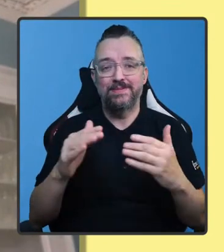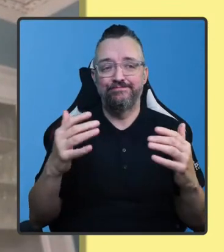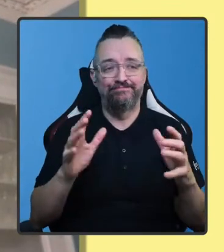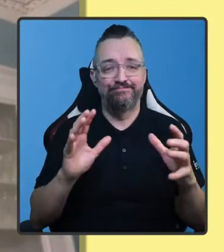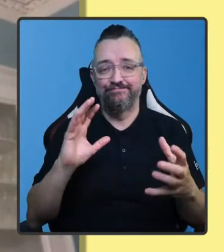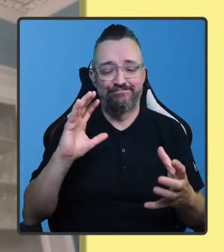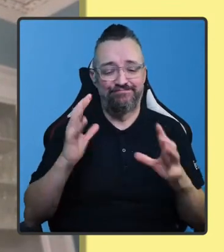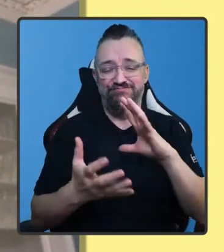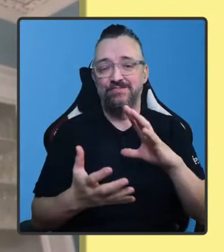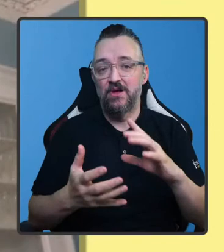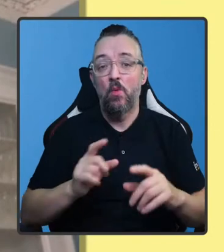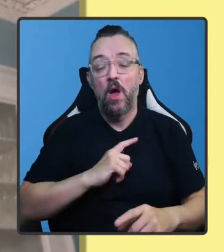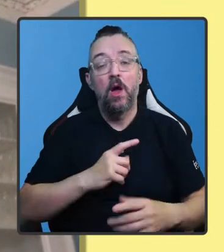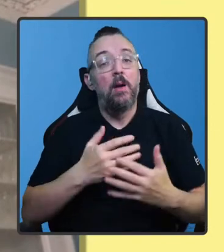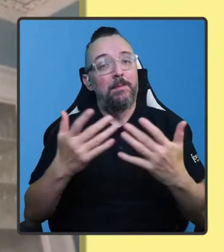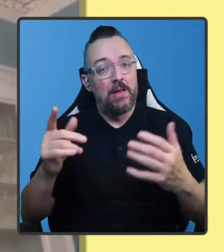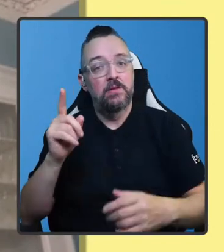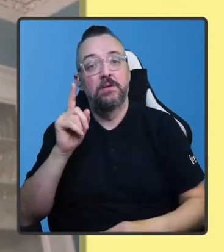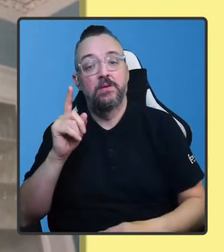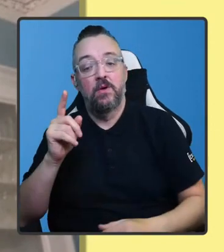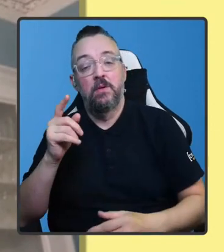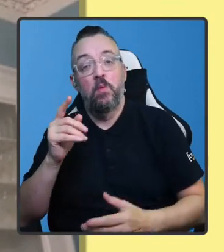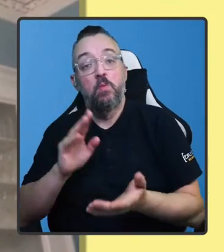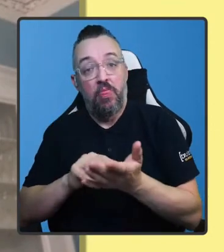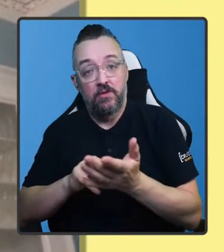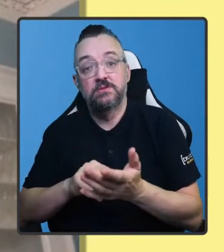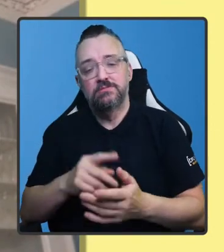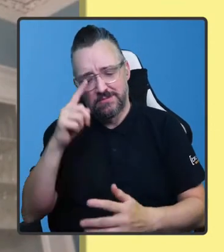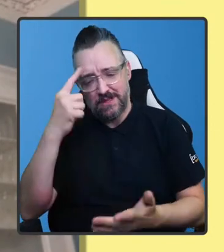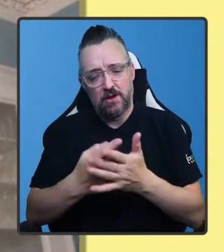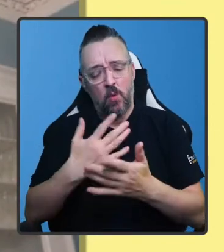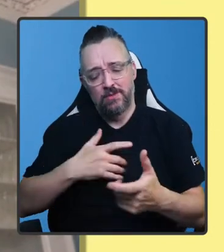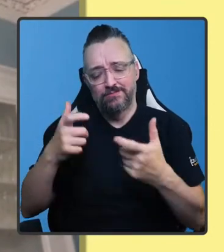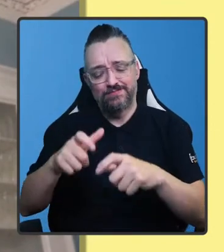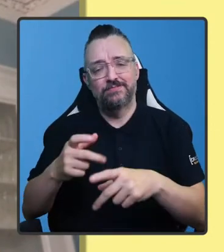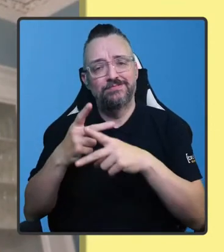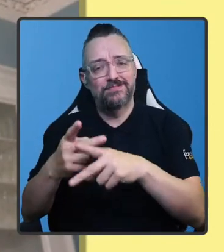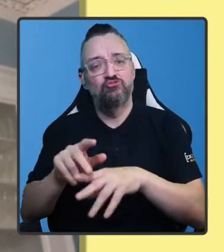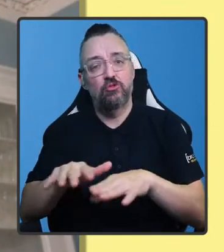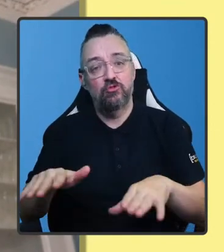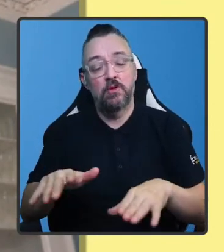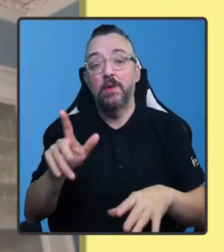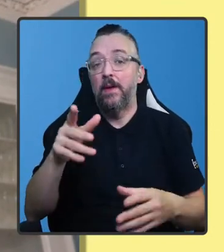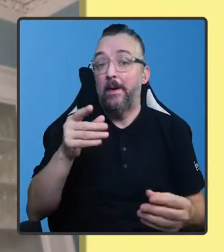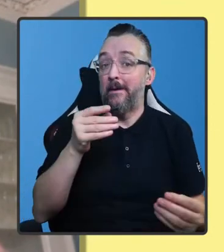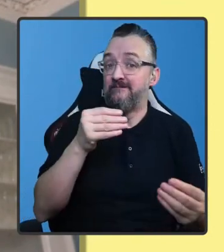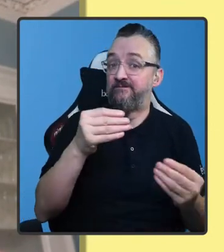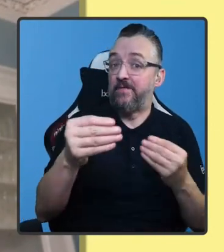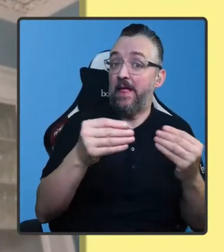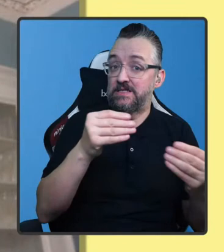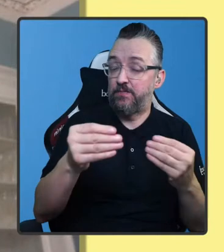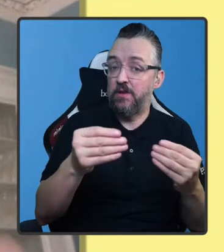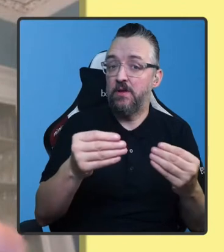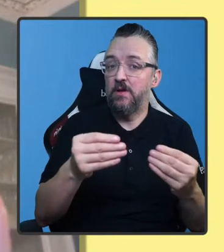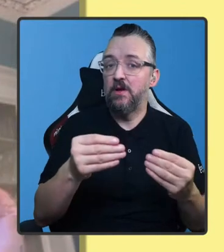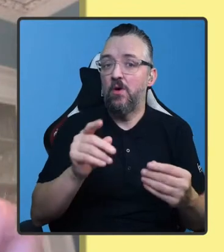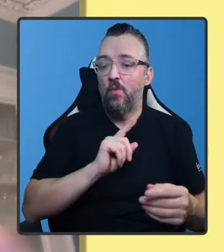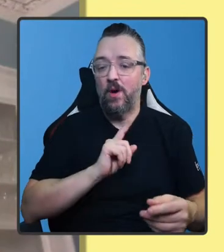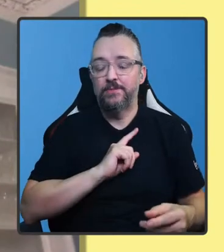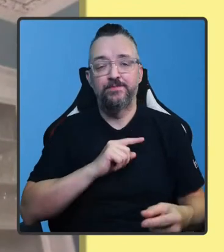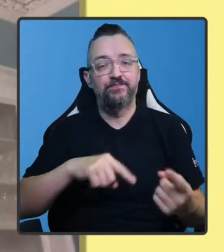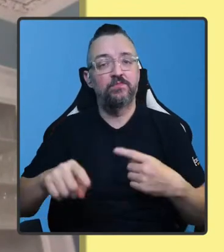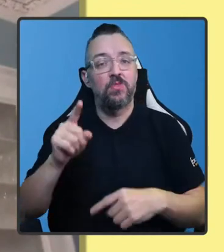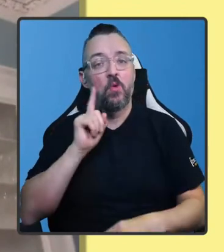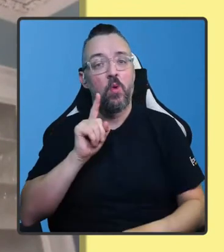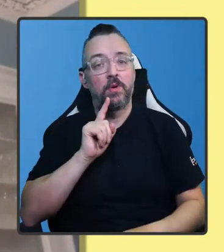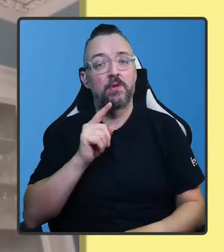mothers choose to spend time with their children. The need for flexibility has also led to large differences in what women can expect if they have a